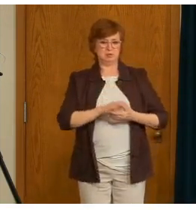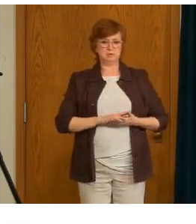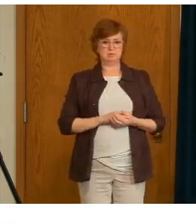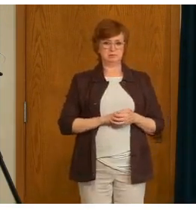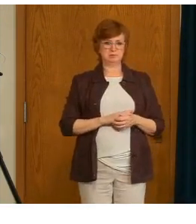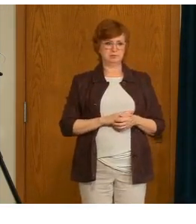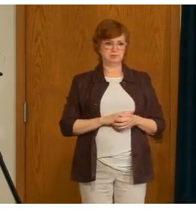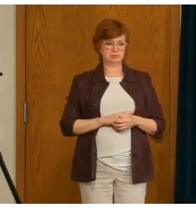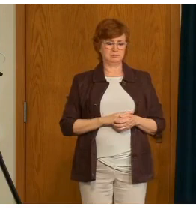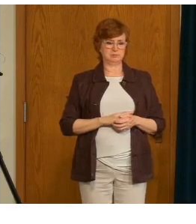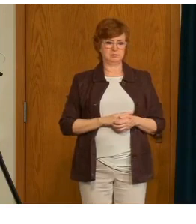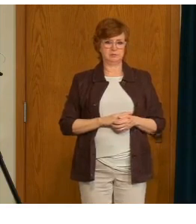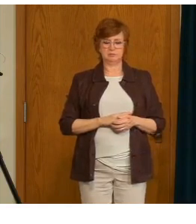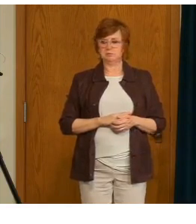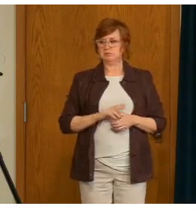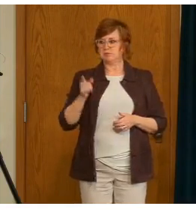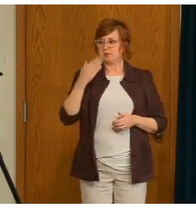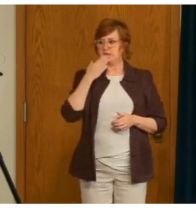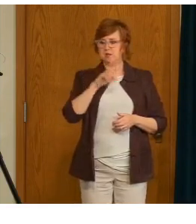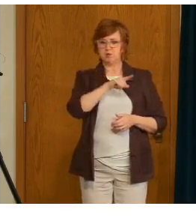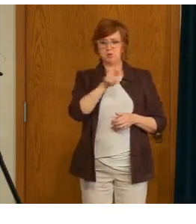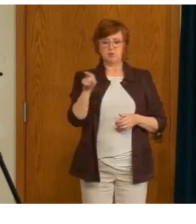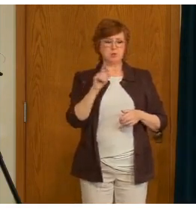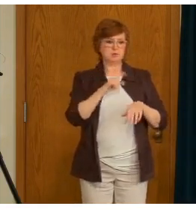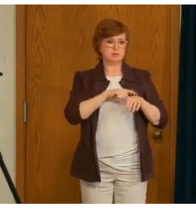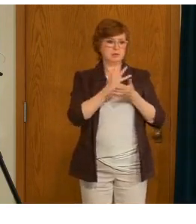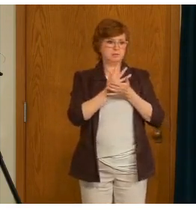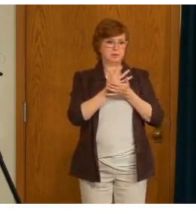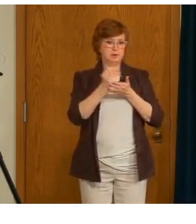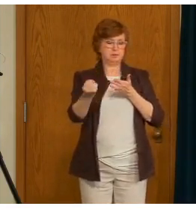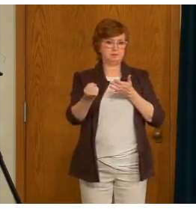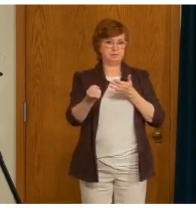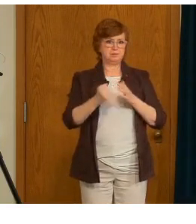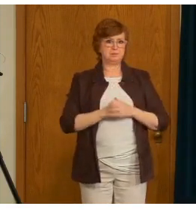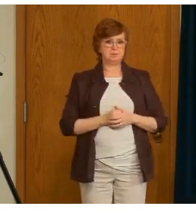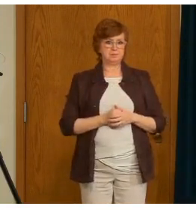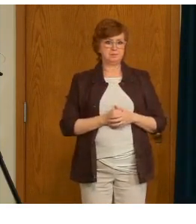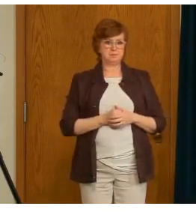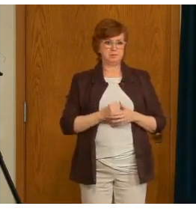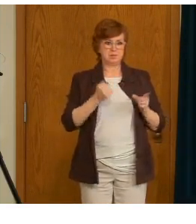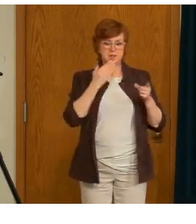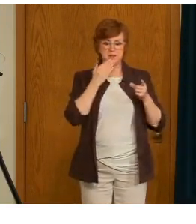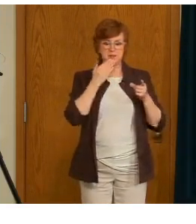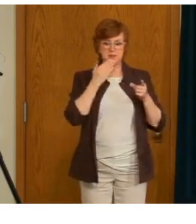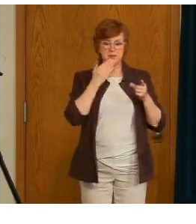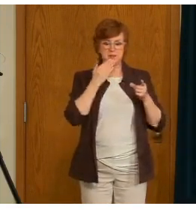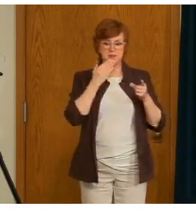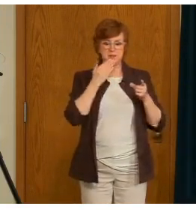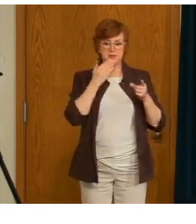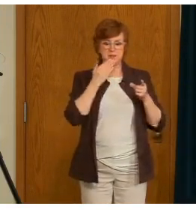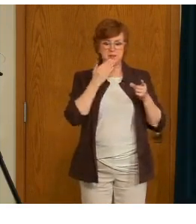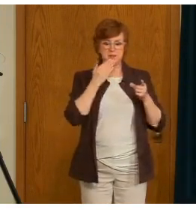second dose and fully vaccinated, if that makes sense. Perfect. Thank you, everyone. That concludes today's availability.